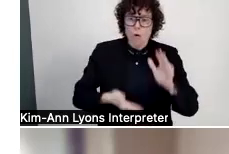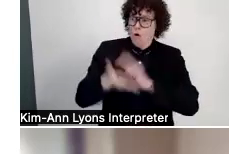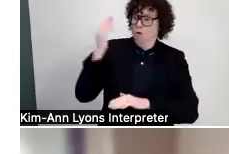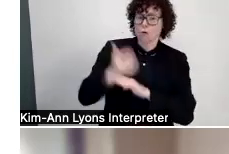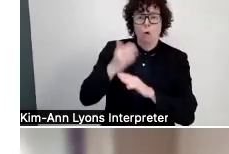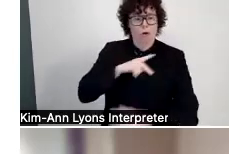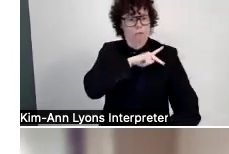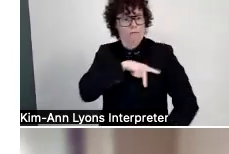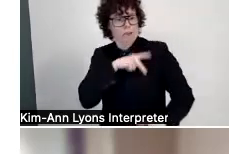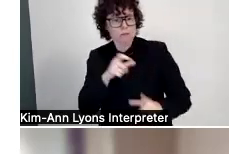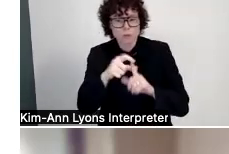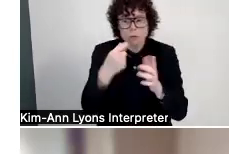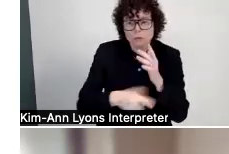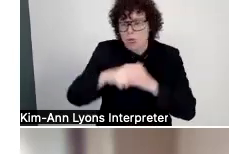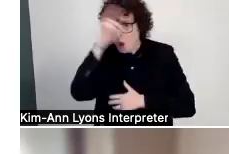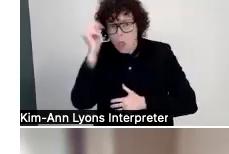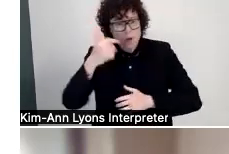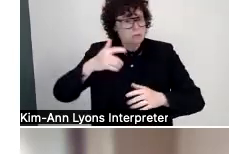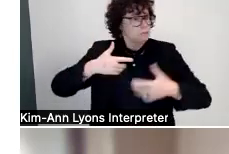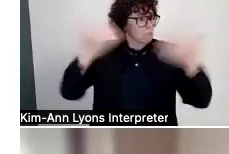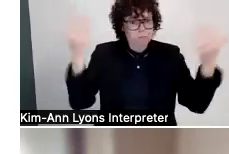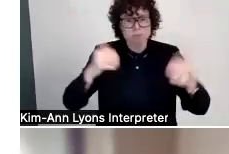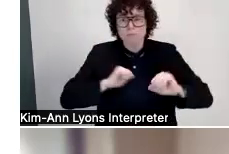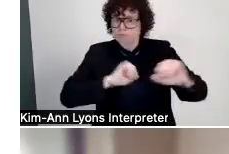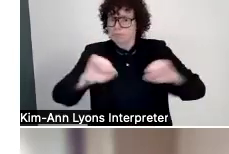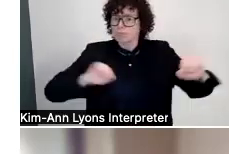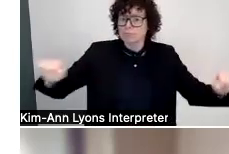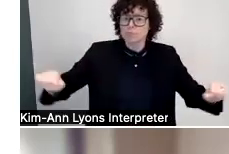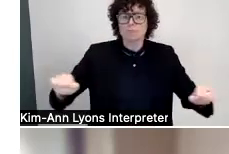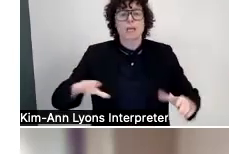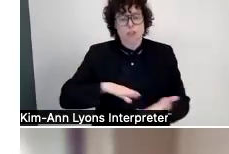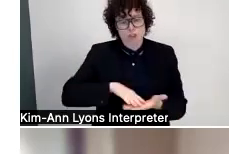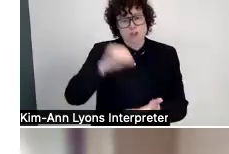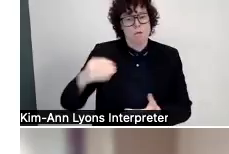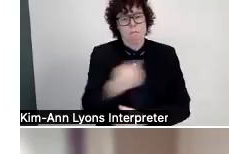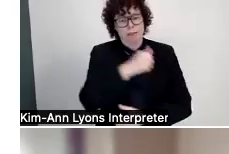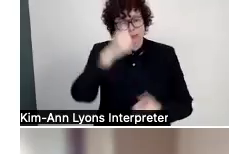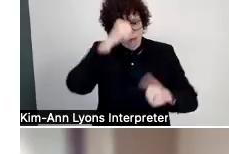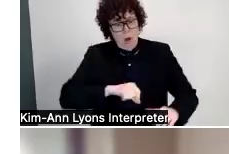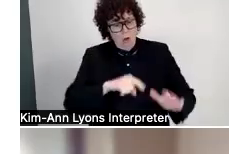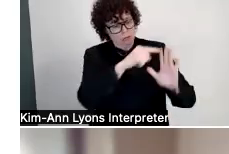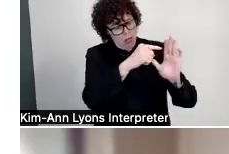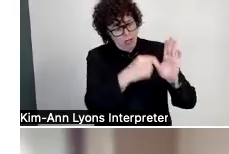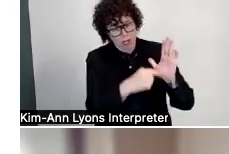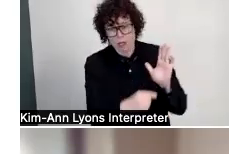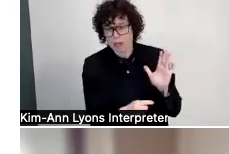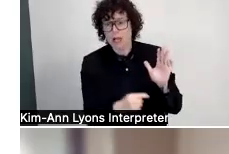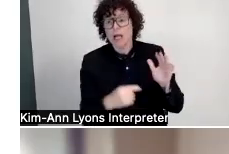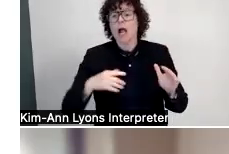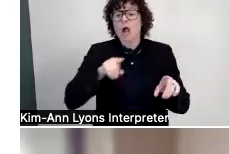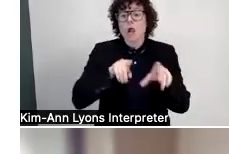Capabilities are things that students should know or be able to do. The framework also suggests learning outcomes for each of the